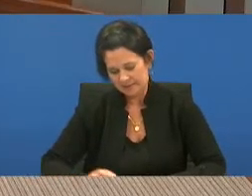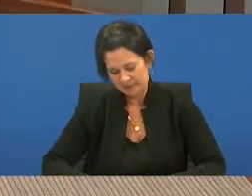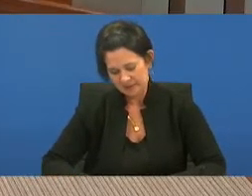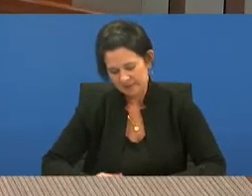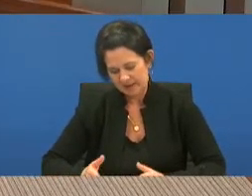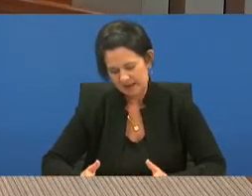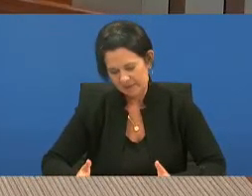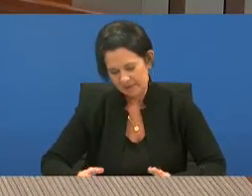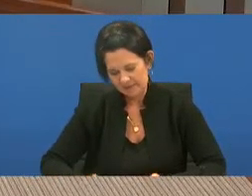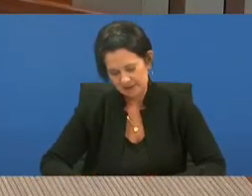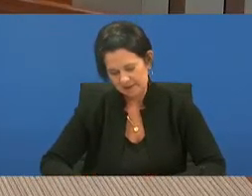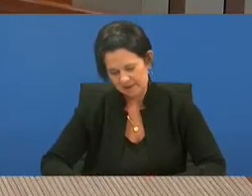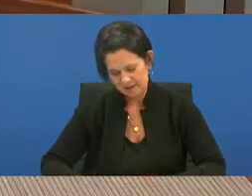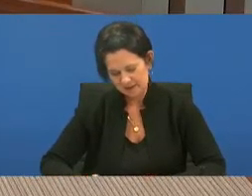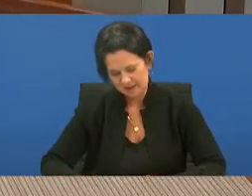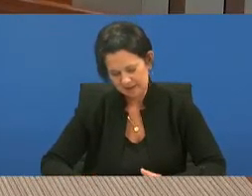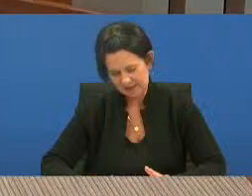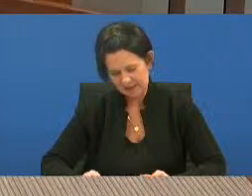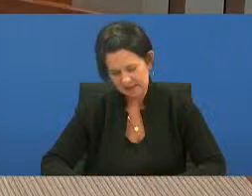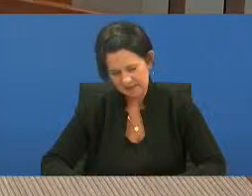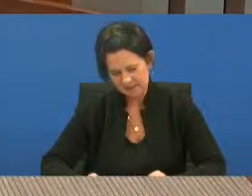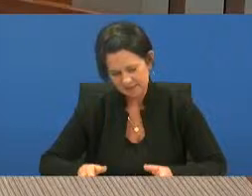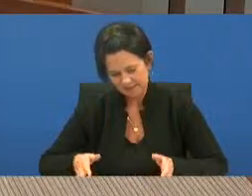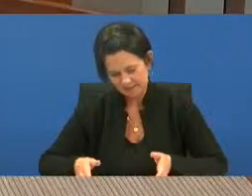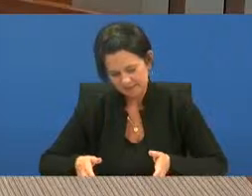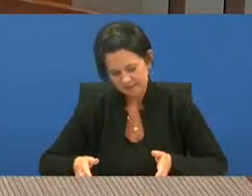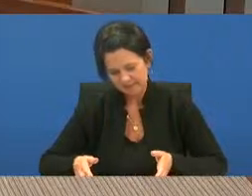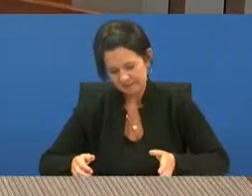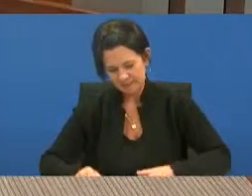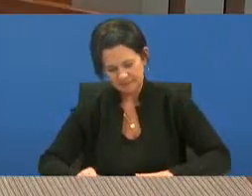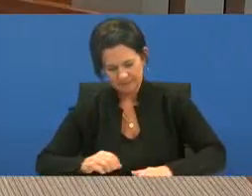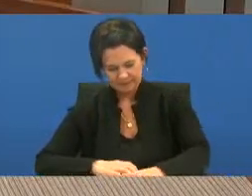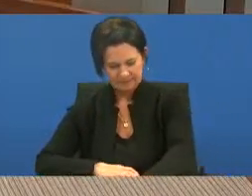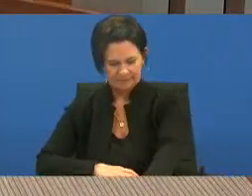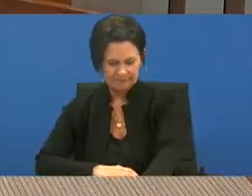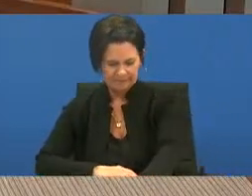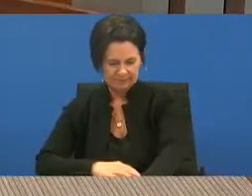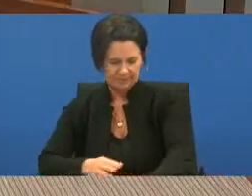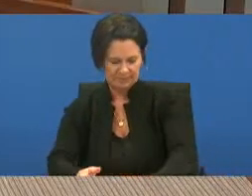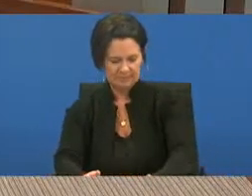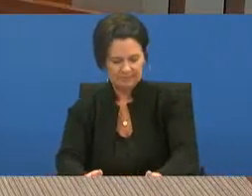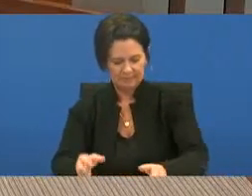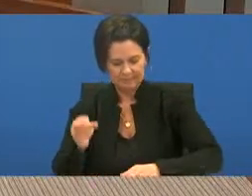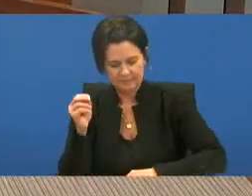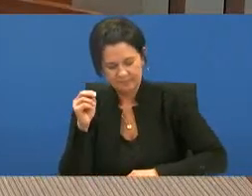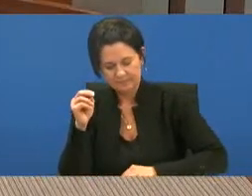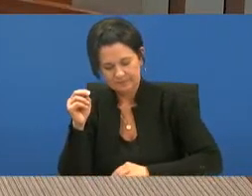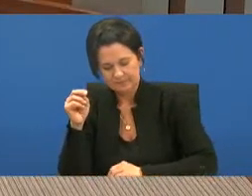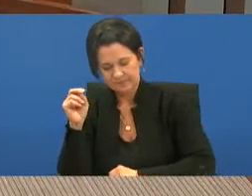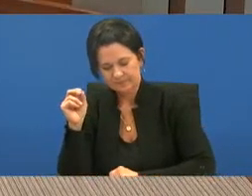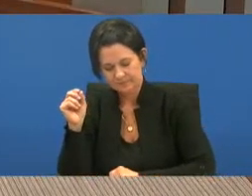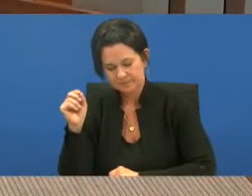$87,914 and extend the contract period until August 31st, 2025 for a total awarded amount of